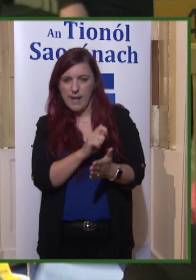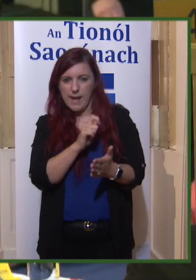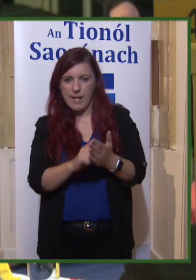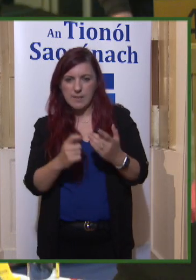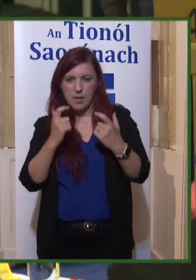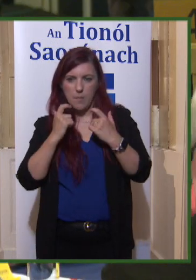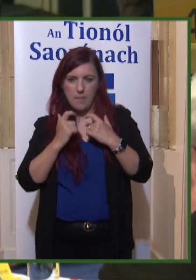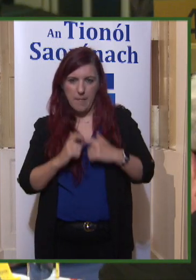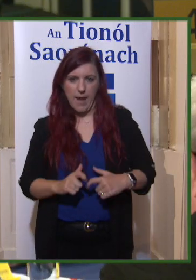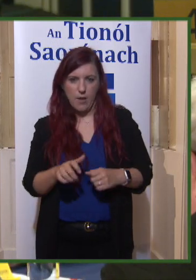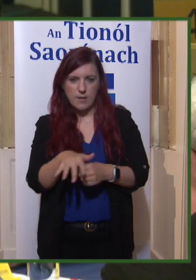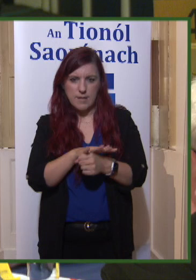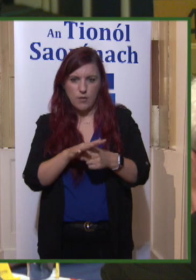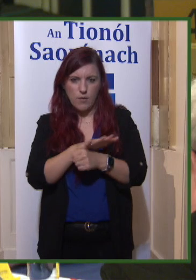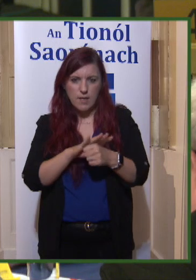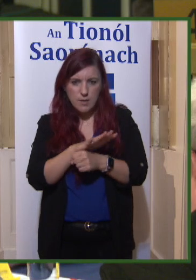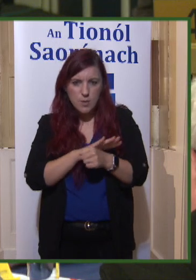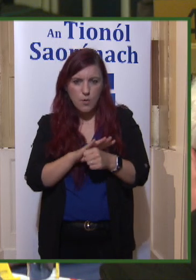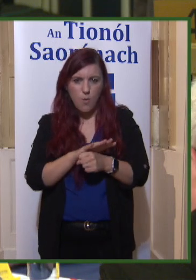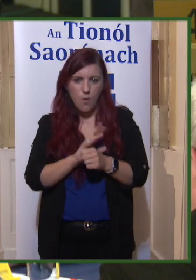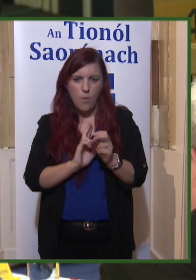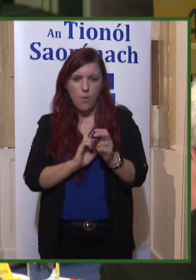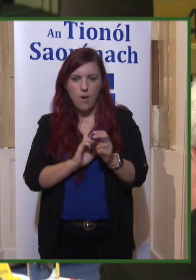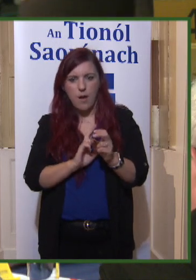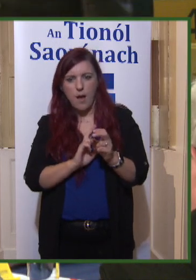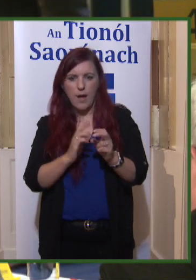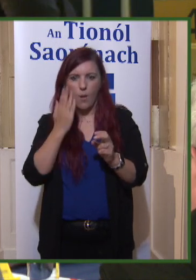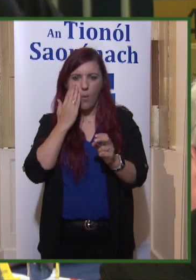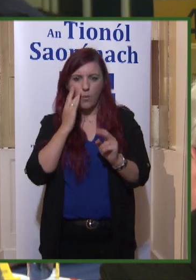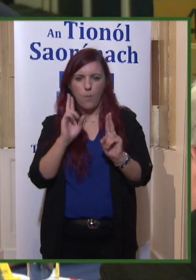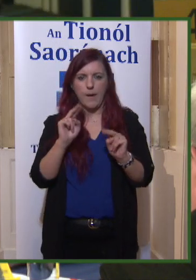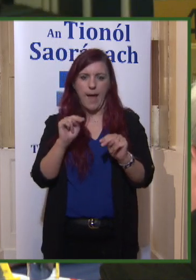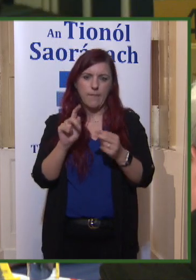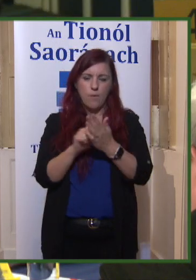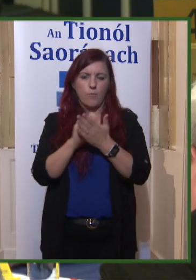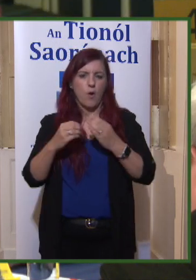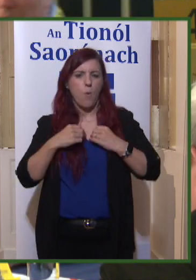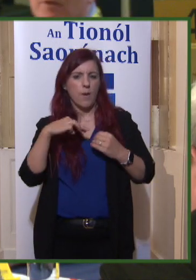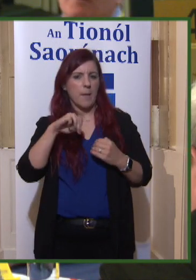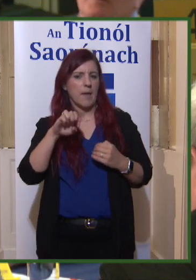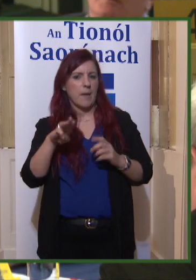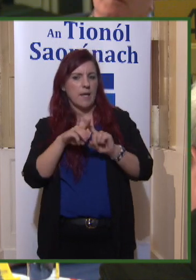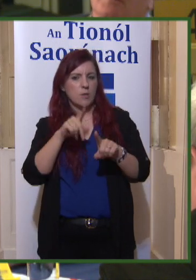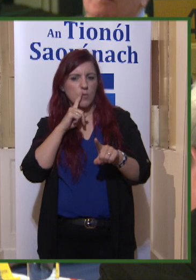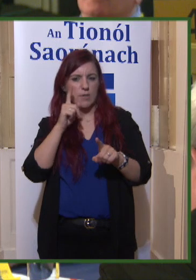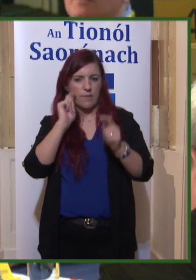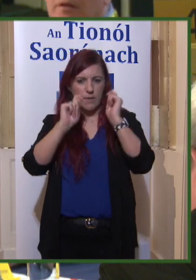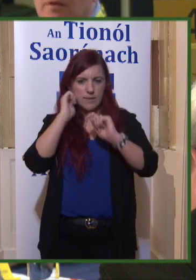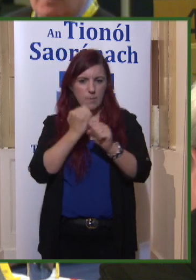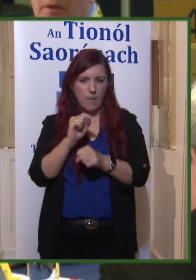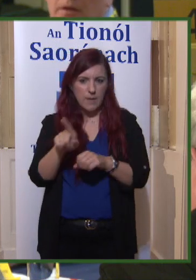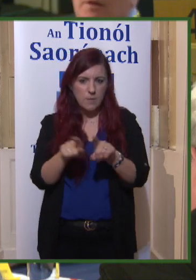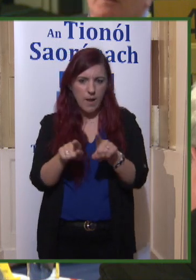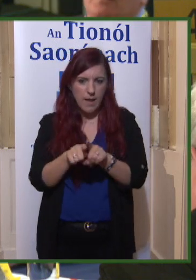City and County would all go out to vote for an MEP. So I think that that there should be some similarities there to have very, very serious